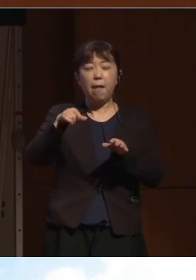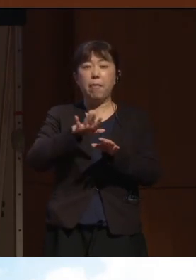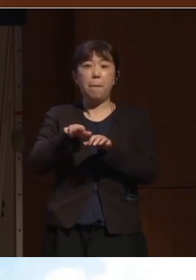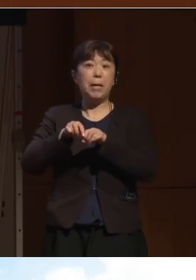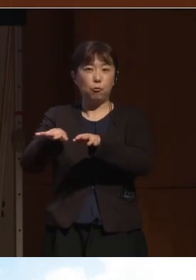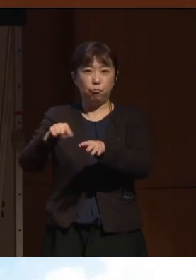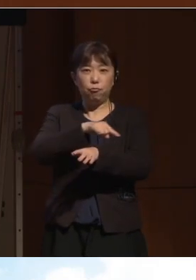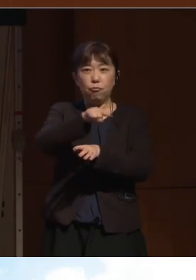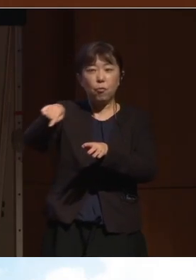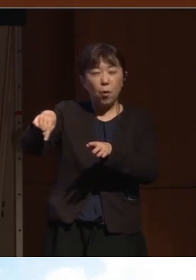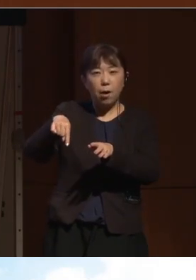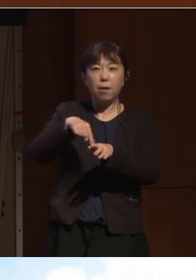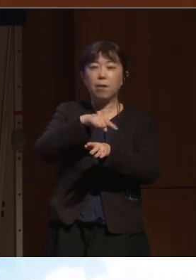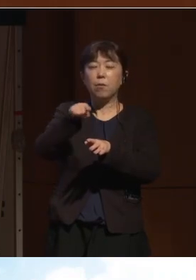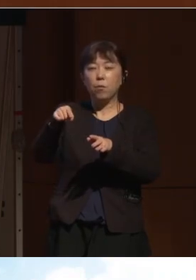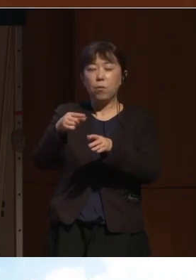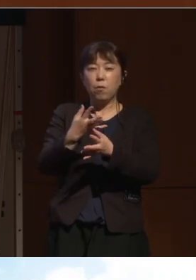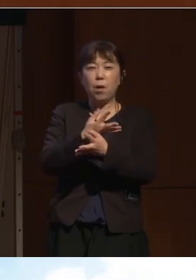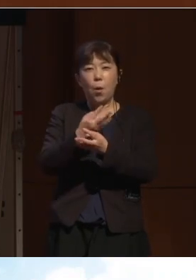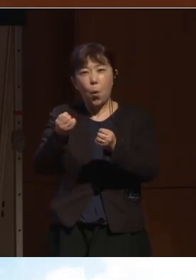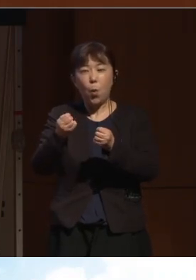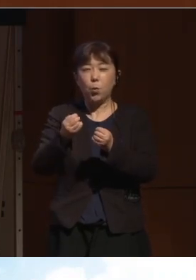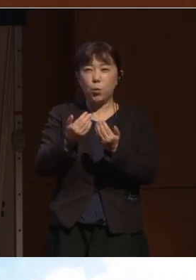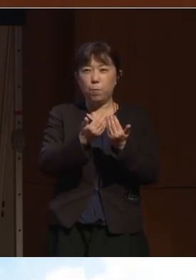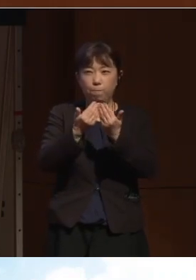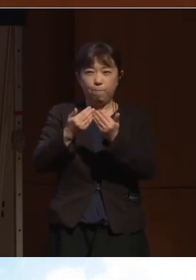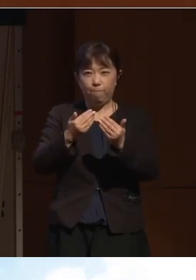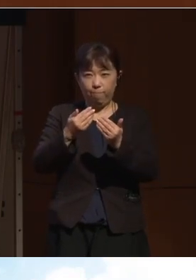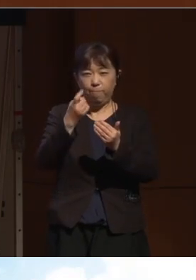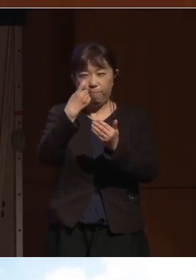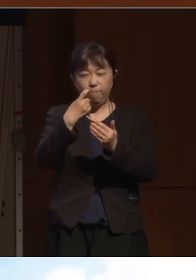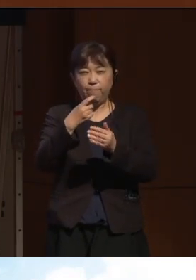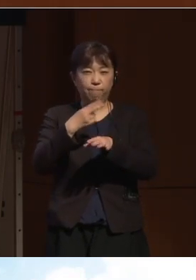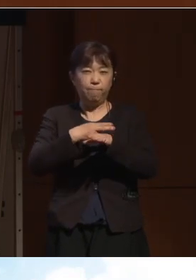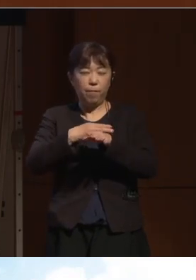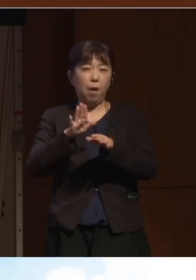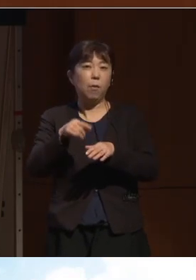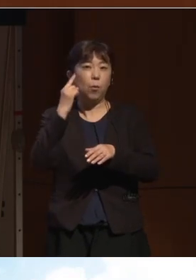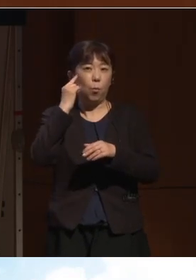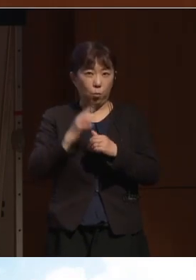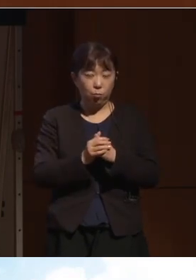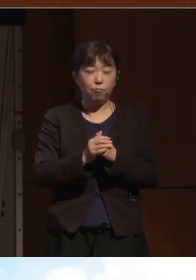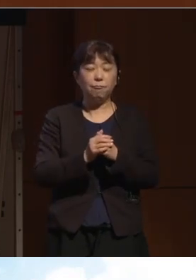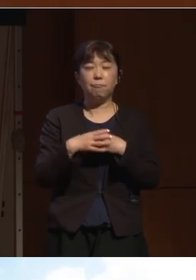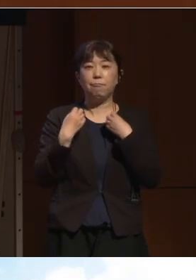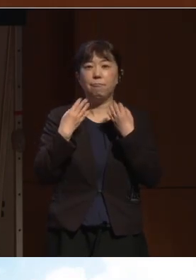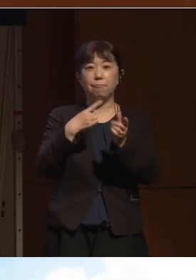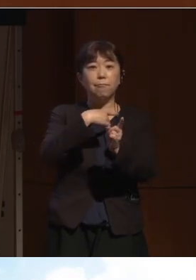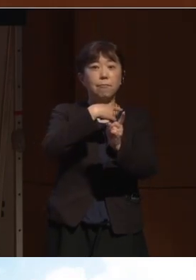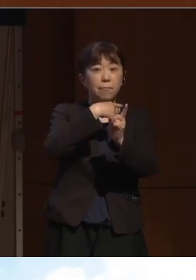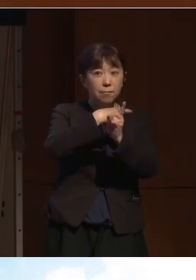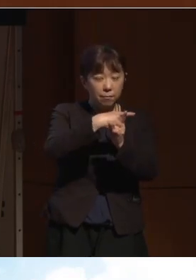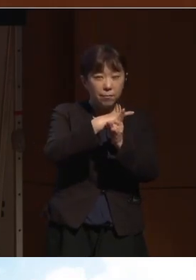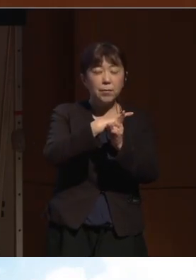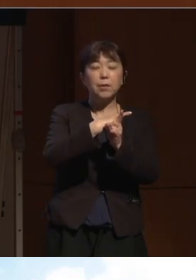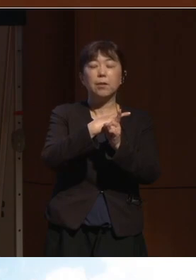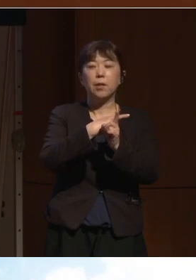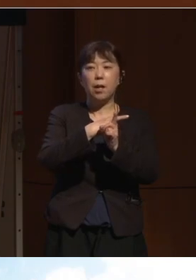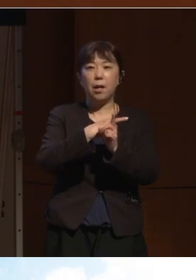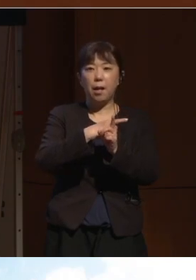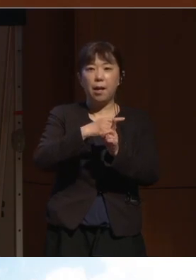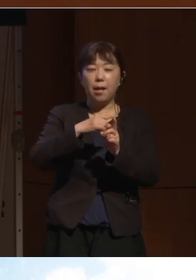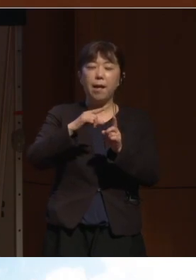but new science takes time, and we need events like today working together between AMED and NIHR to nurture